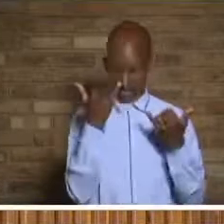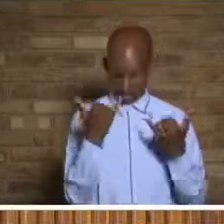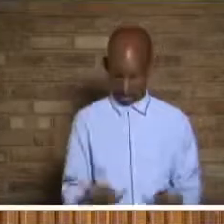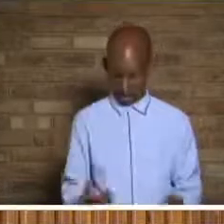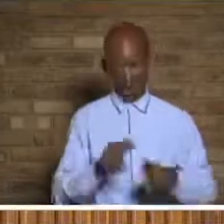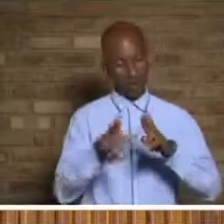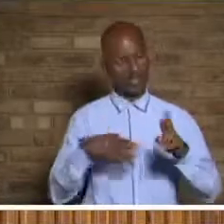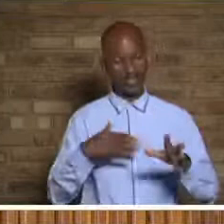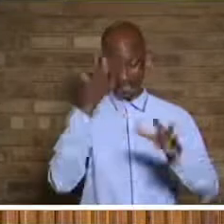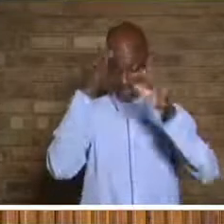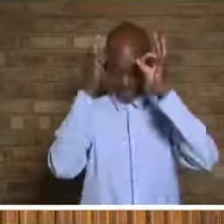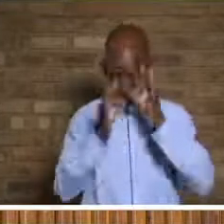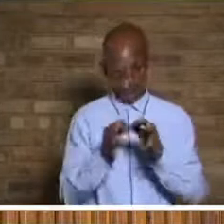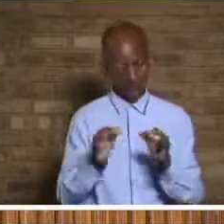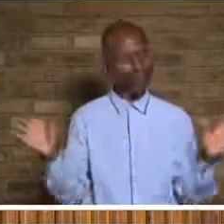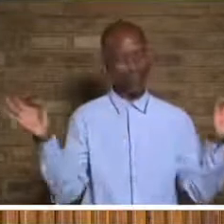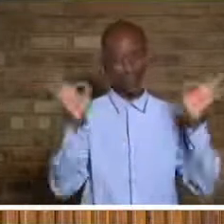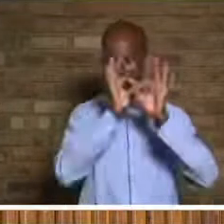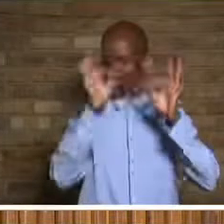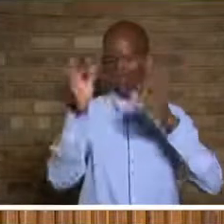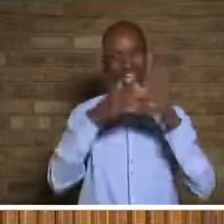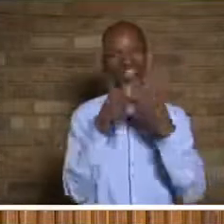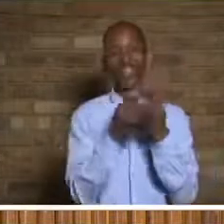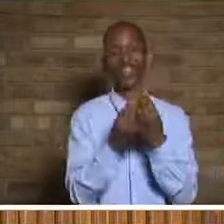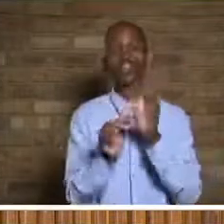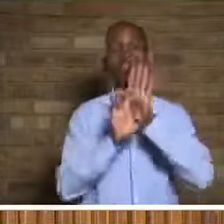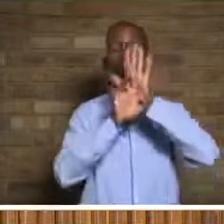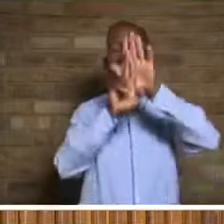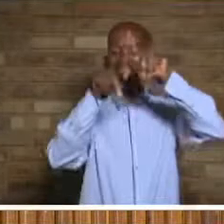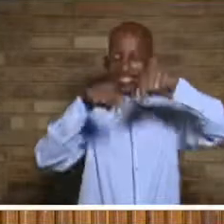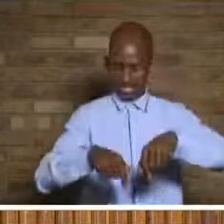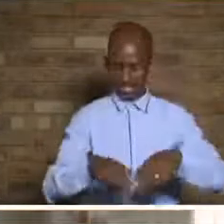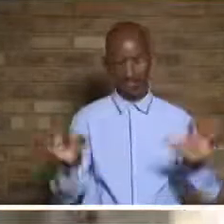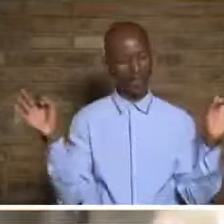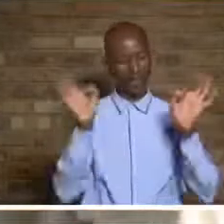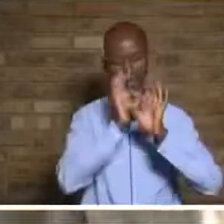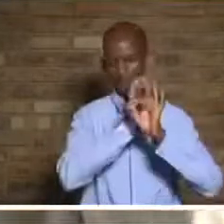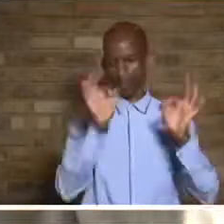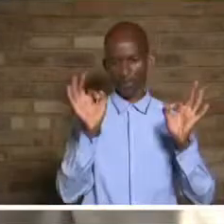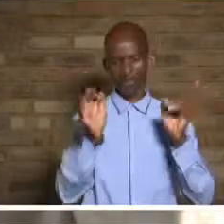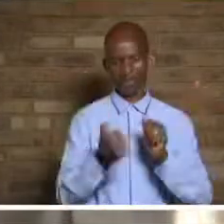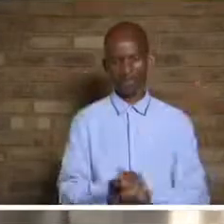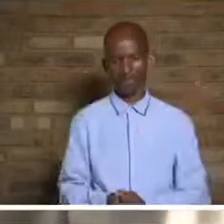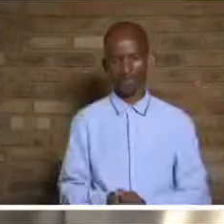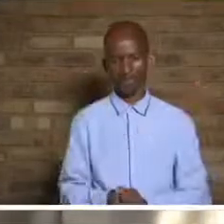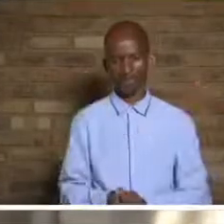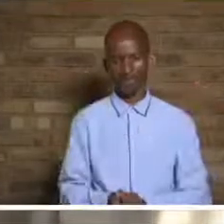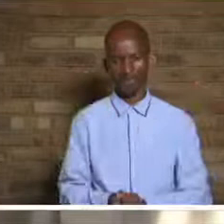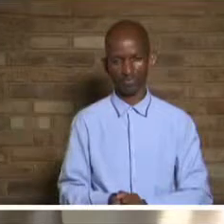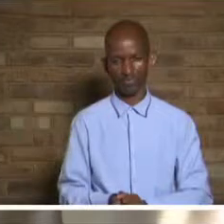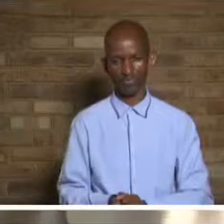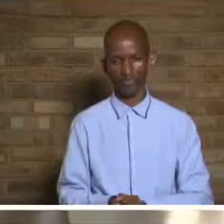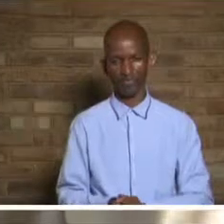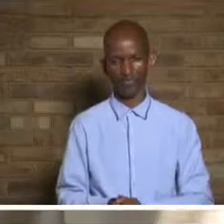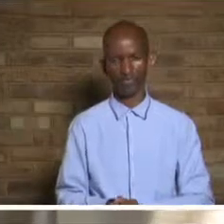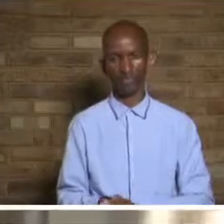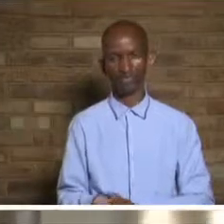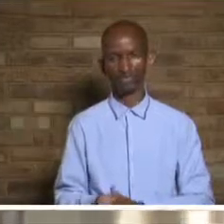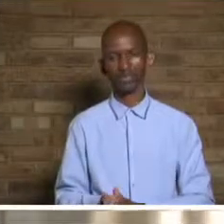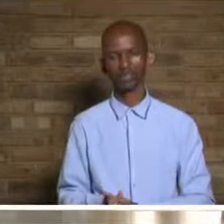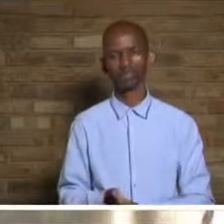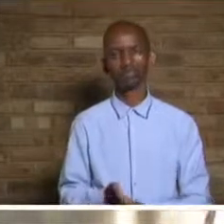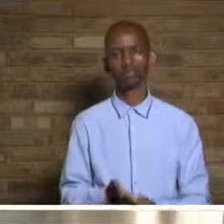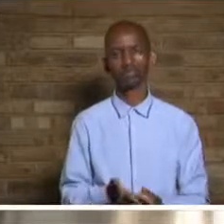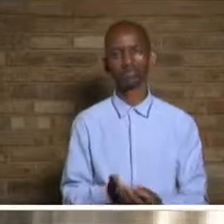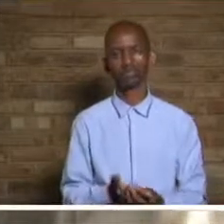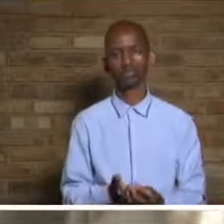don't have decision on any matter that we have presented before you. Sikuvezile ukuthi leli committee alinazi inqumo noma amandla okuthatha inqumo